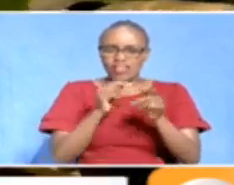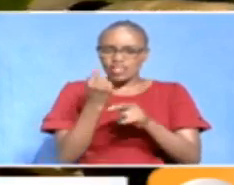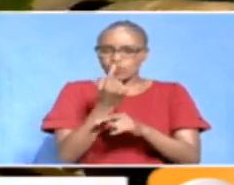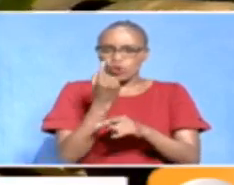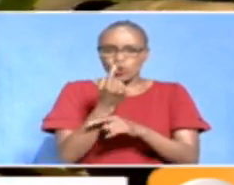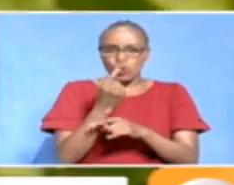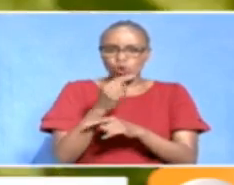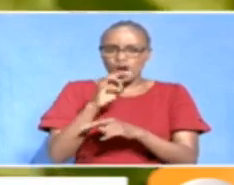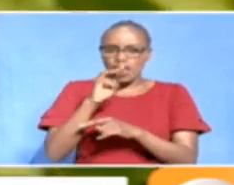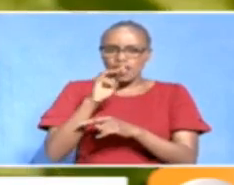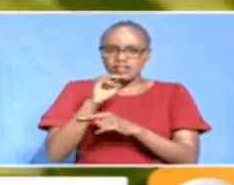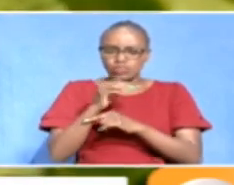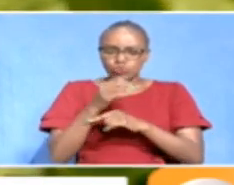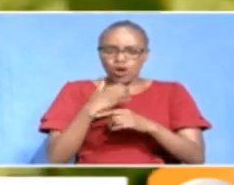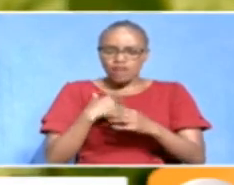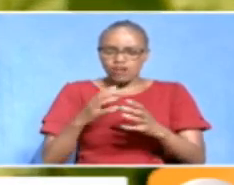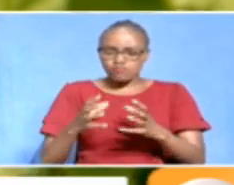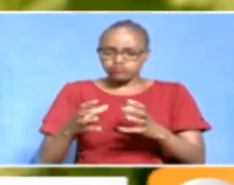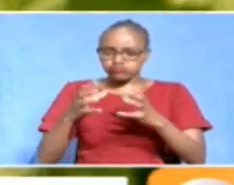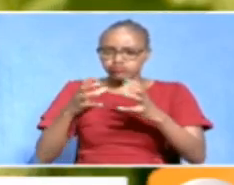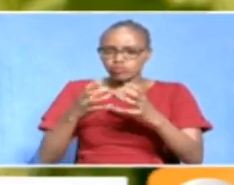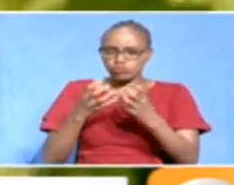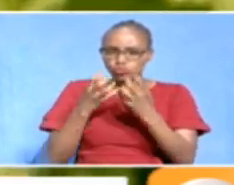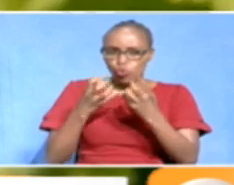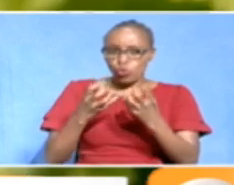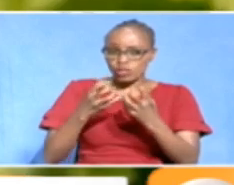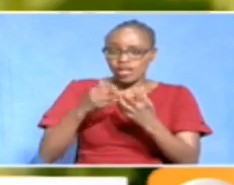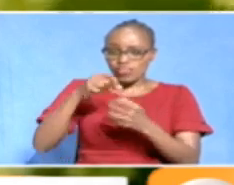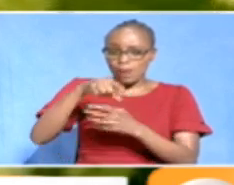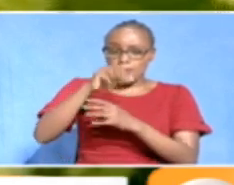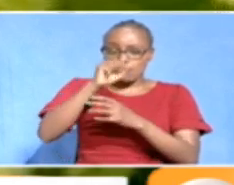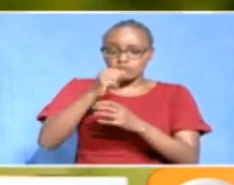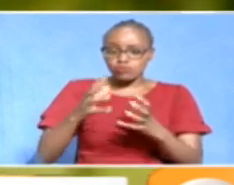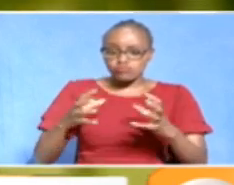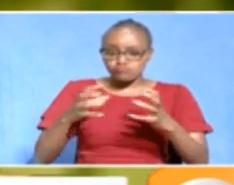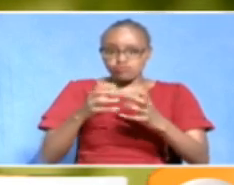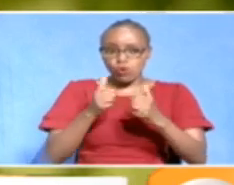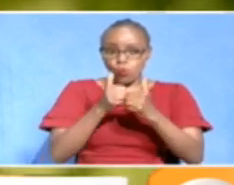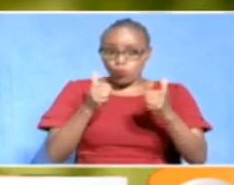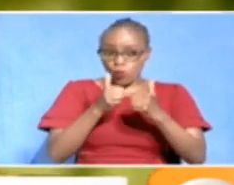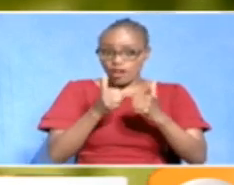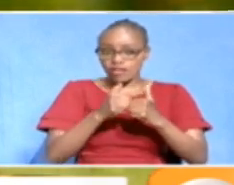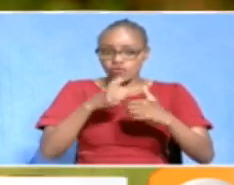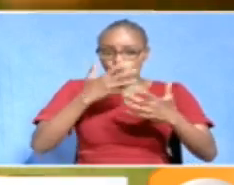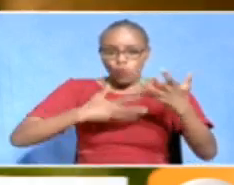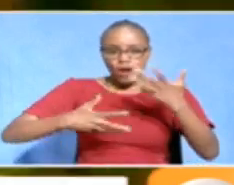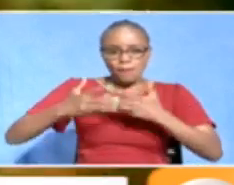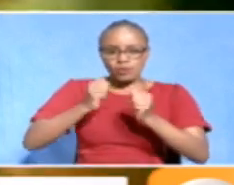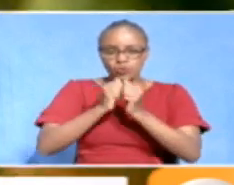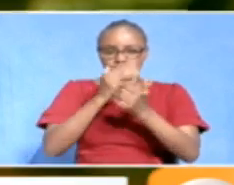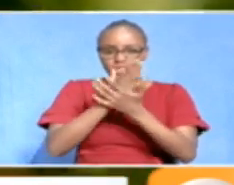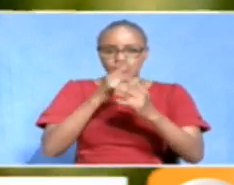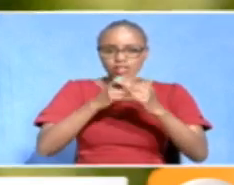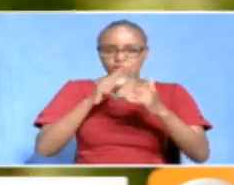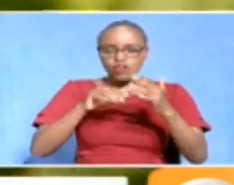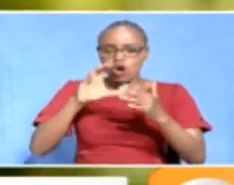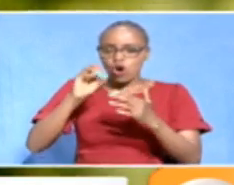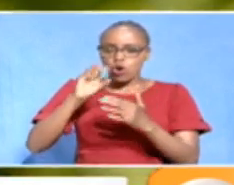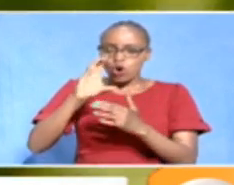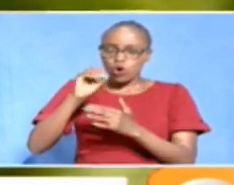a media to hold the plants in. Yeah, so they can be held in place. And we also mix with something called